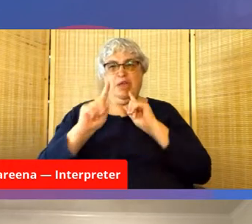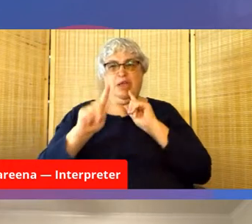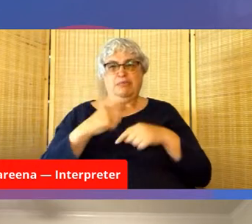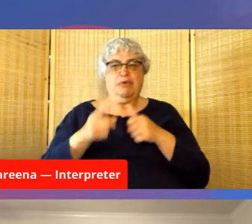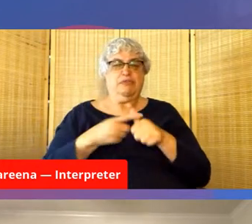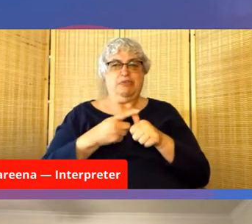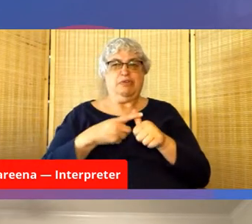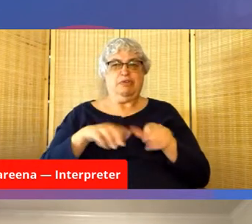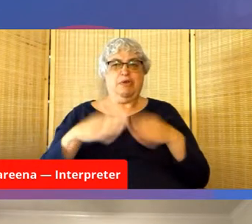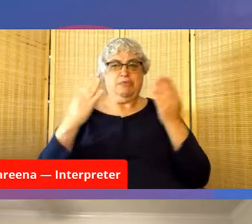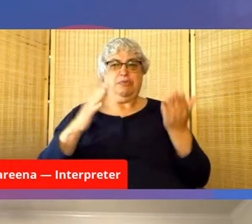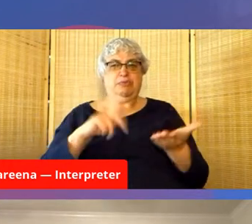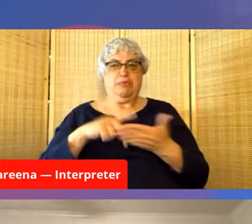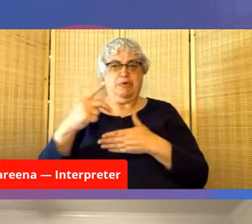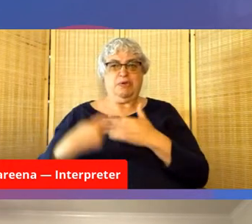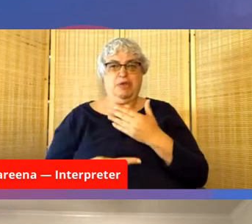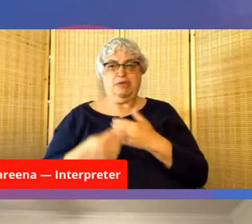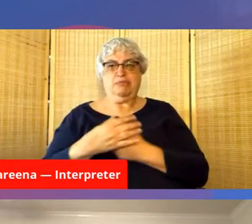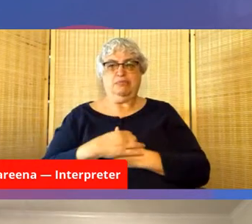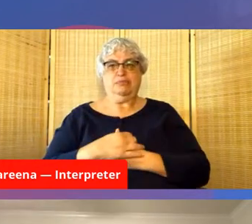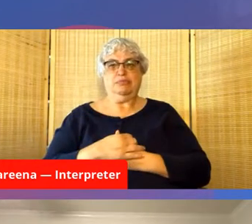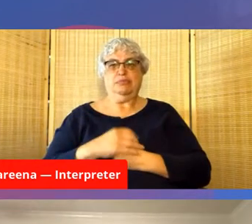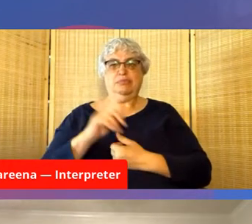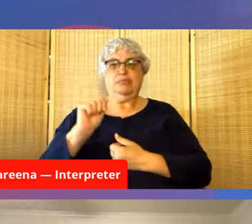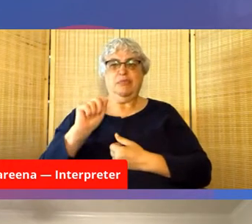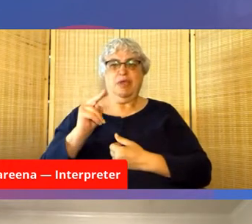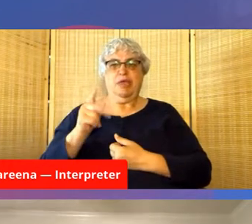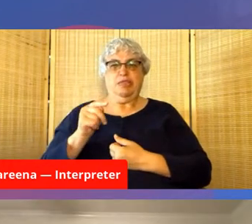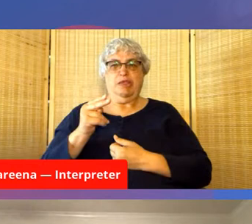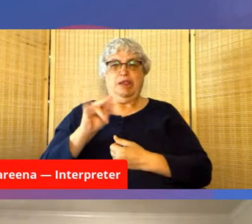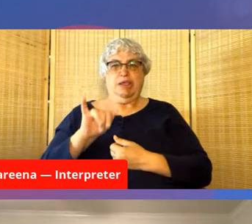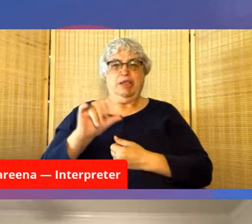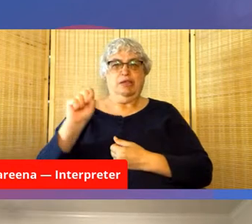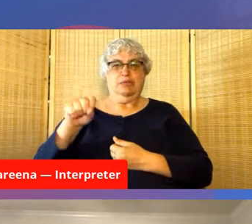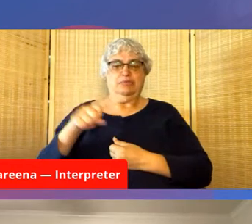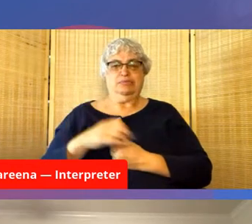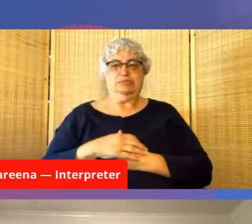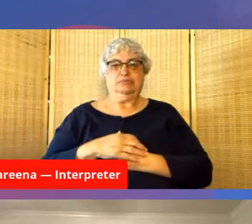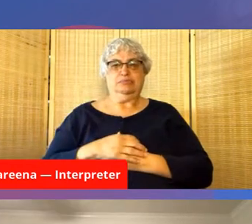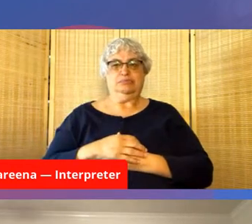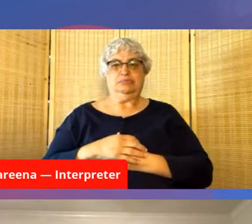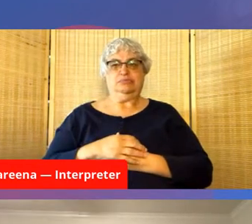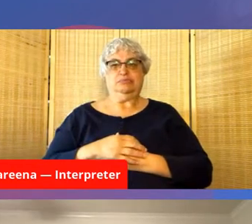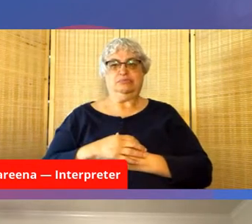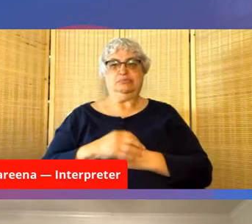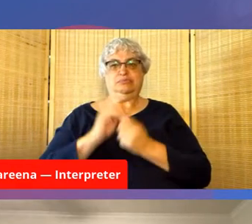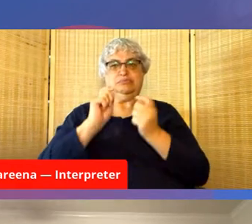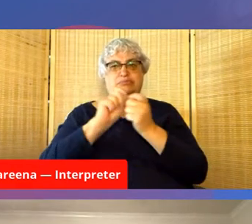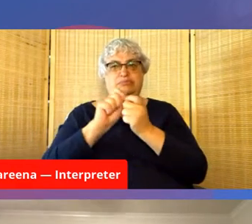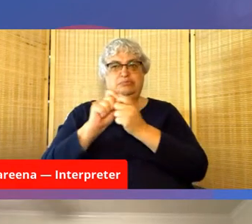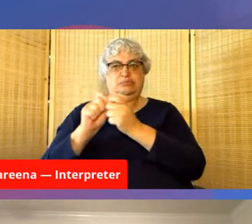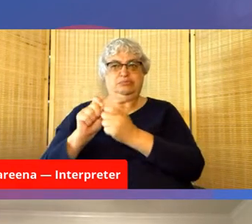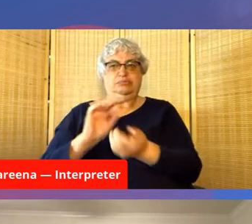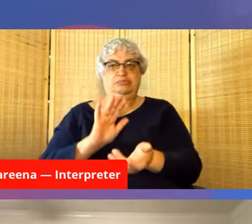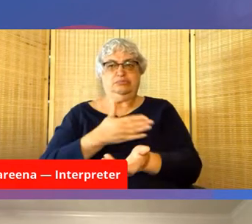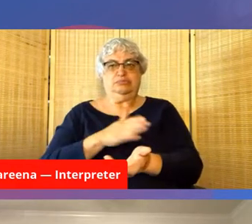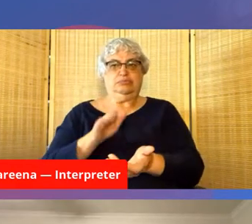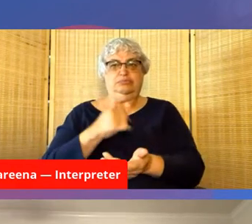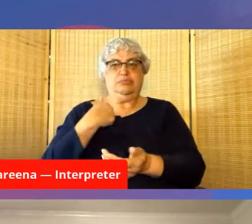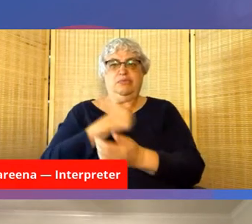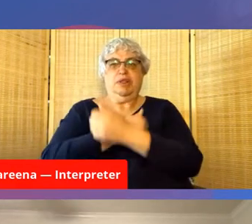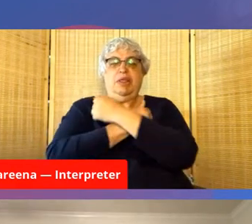the program. So it is true. There's a lot about the particulars of a music that we love that